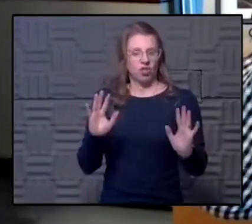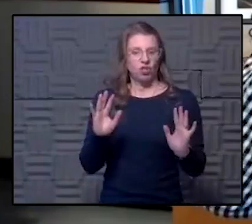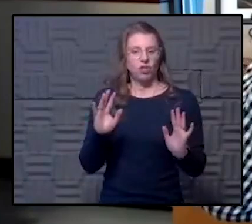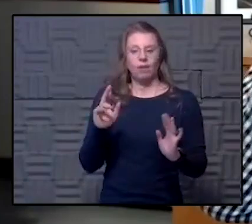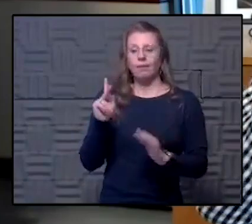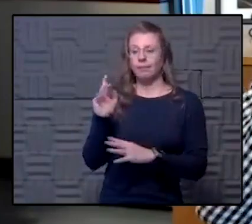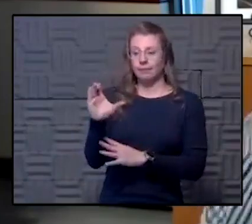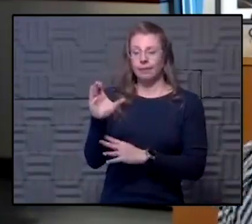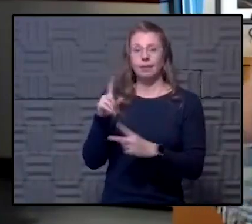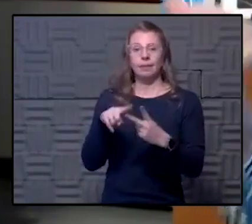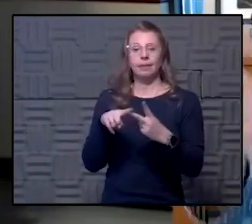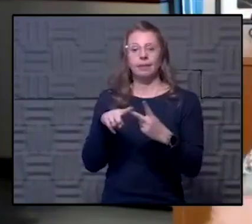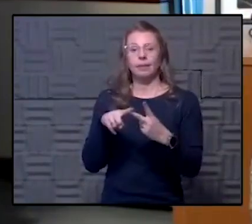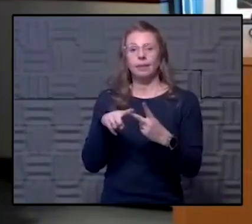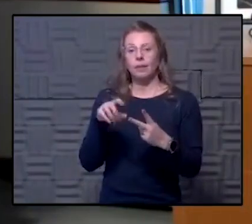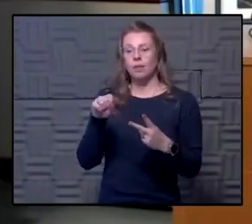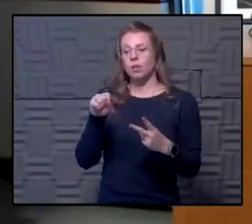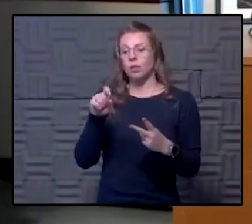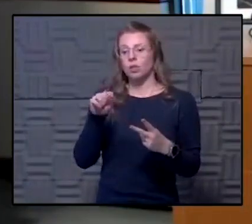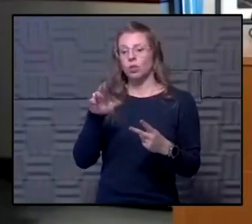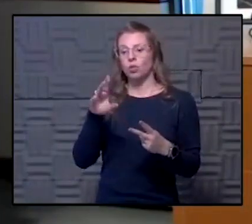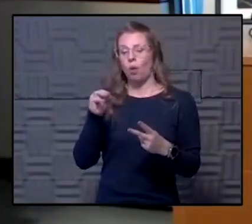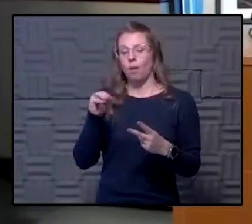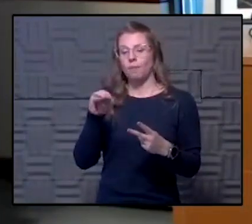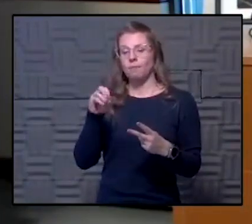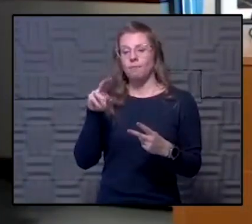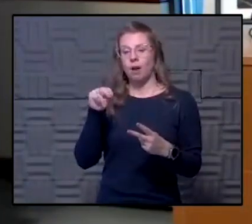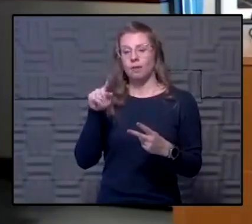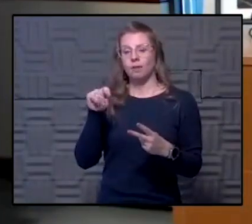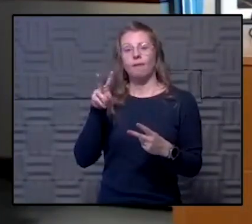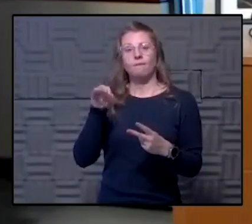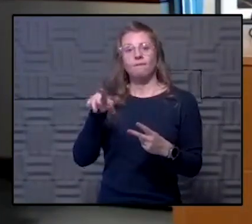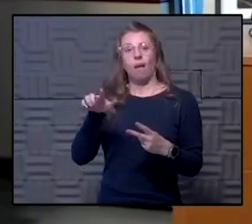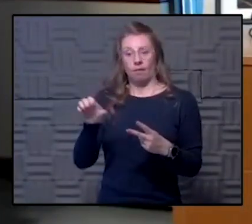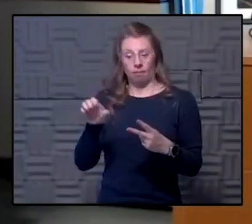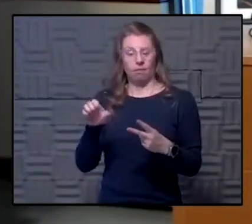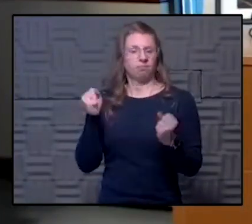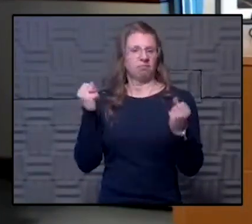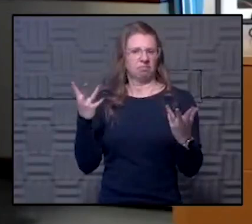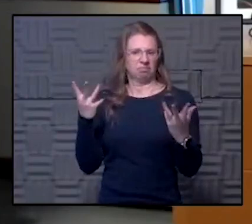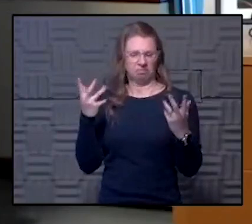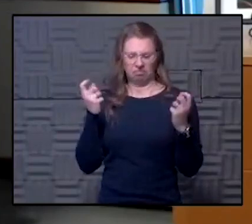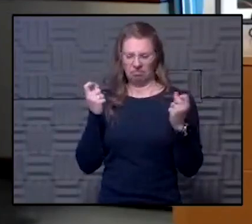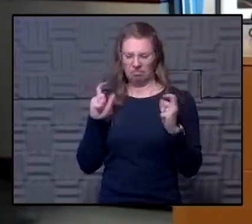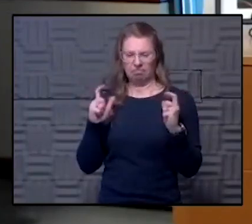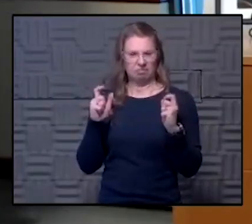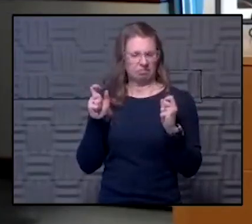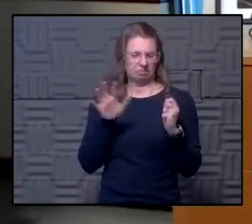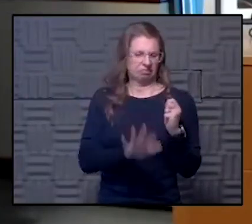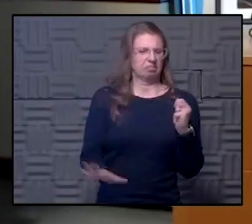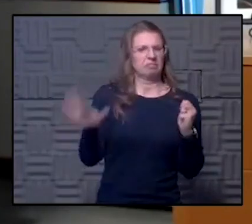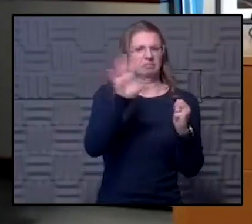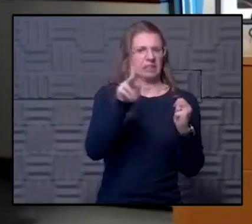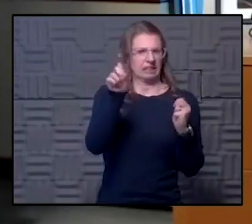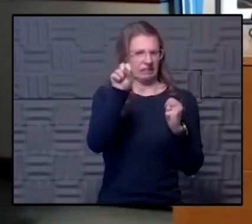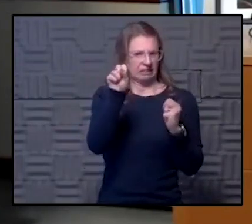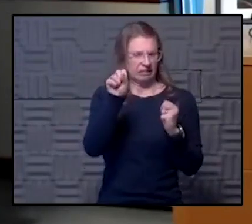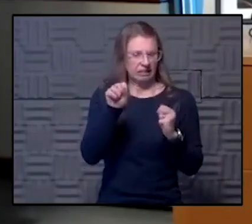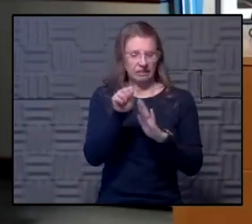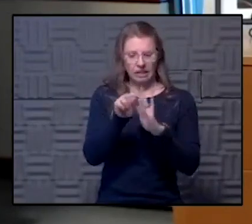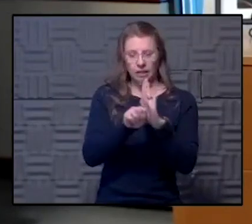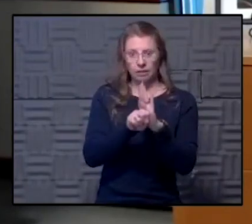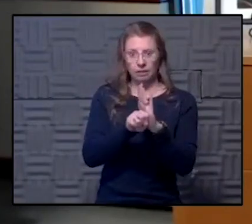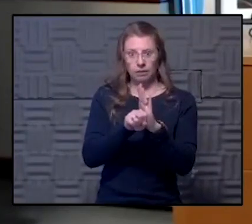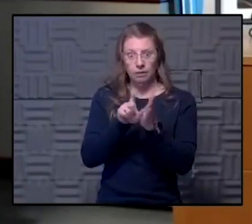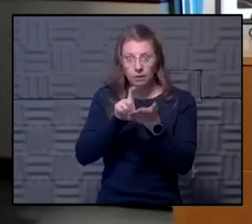Kansas City, Stormont Vale, one has a large one here. We have them all over the state, and we don't have mass